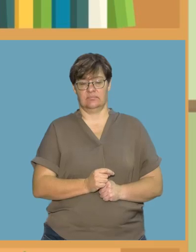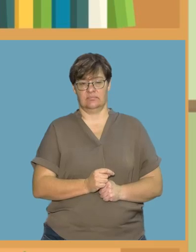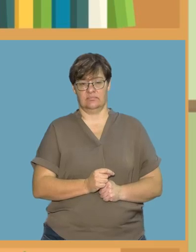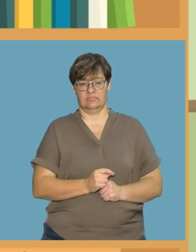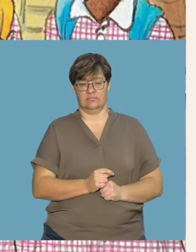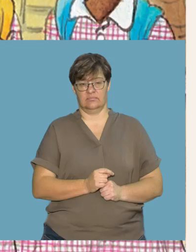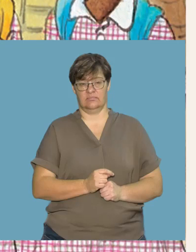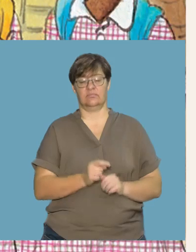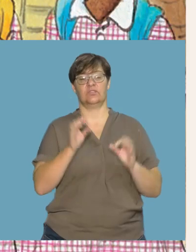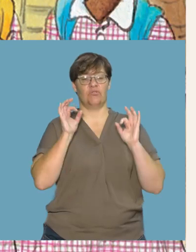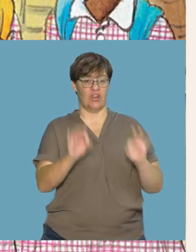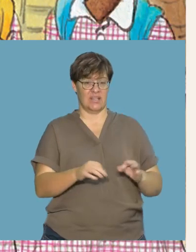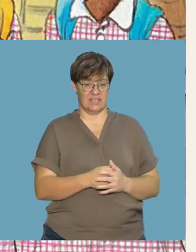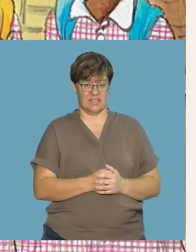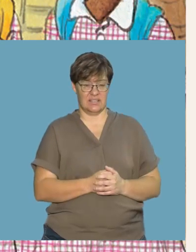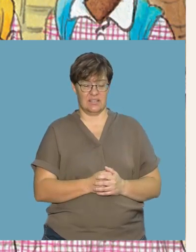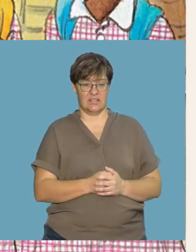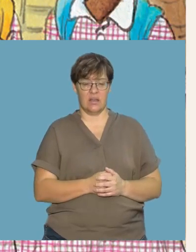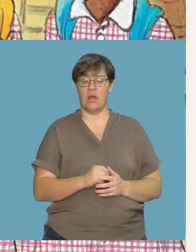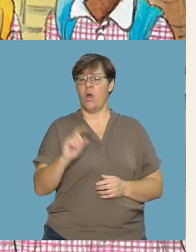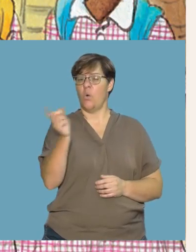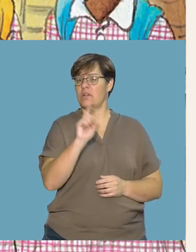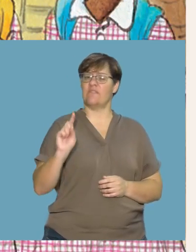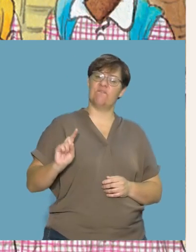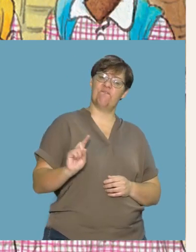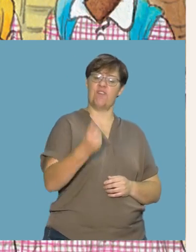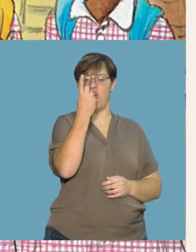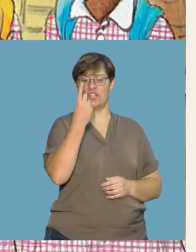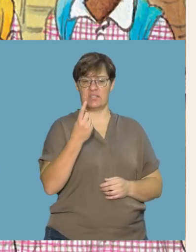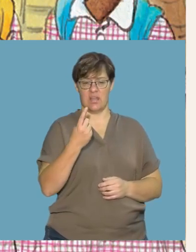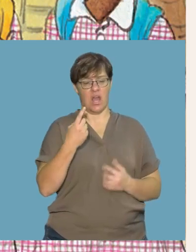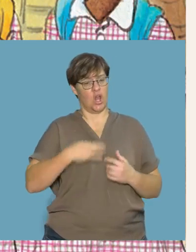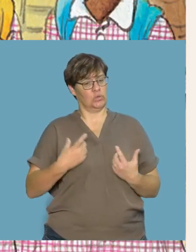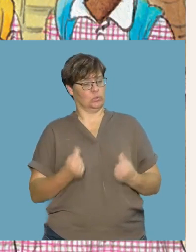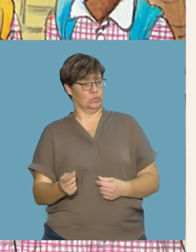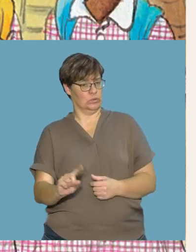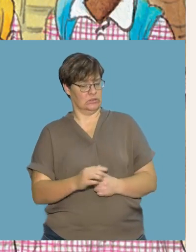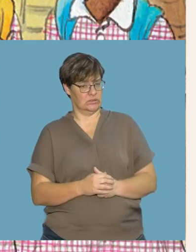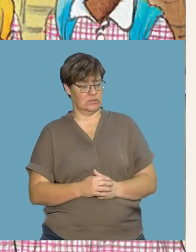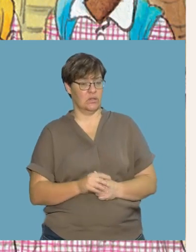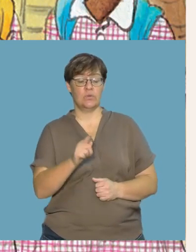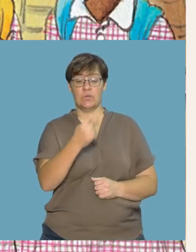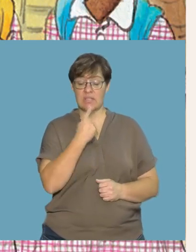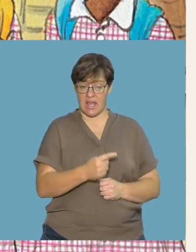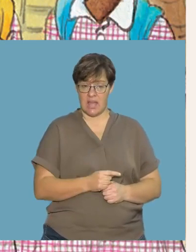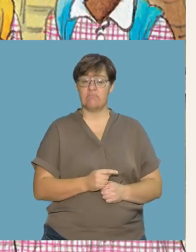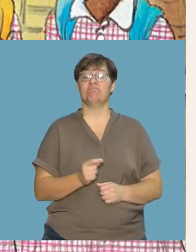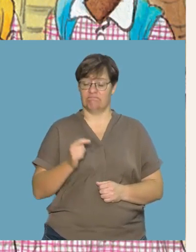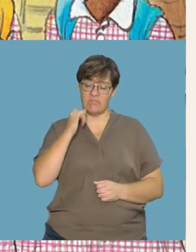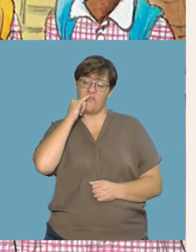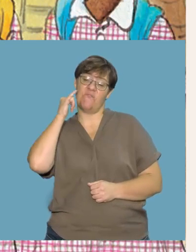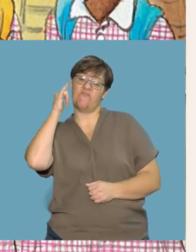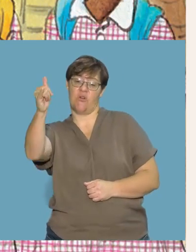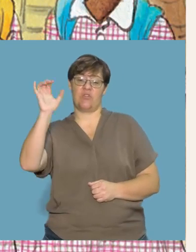That's right. What was the first thing the girls did? You say, they called an ambulance.